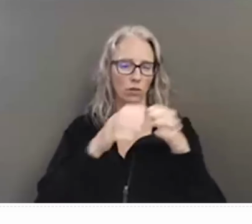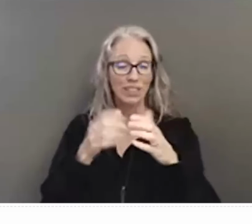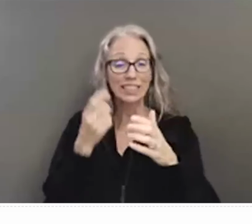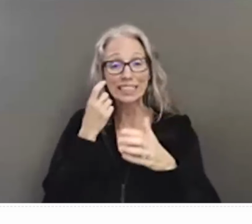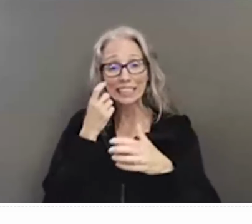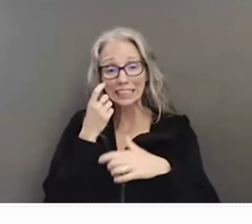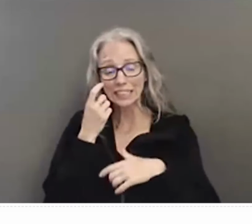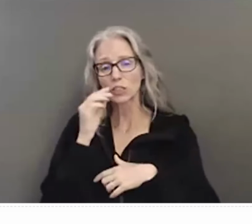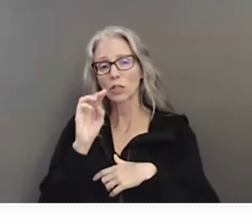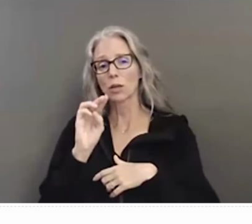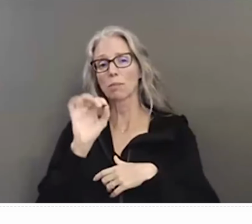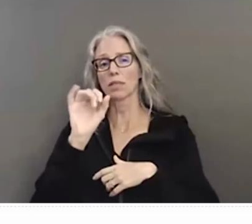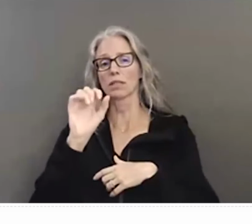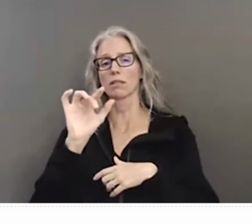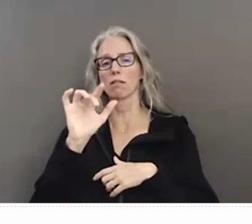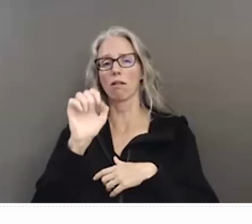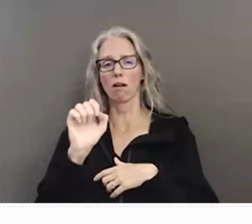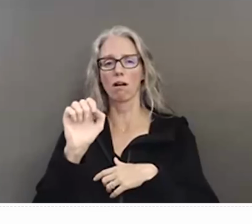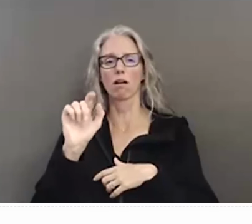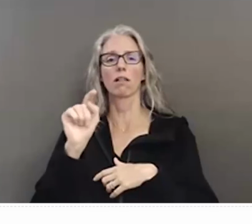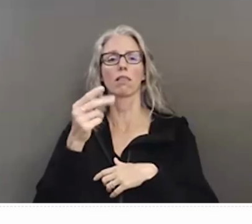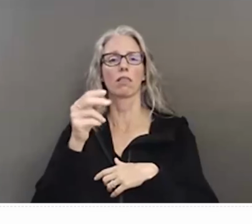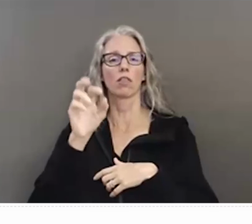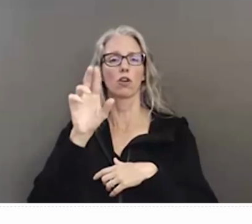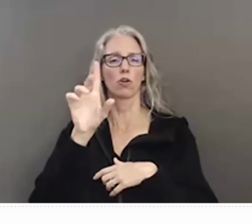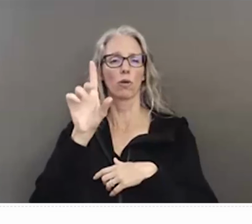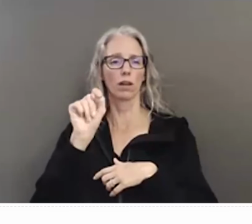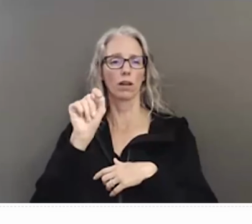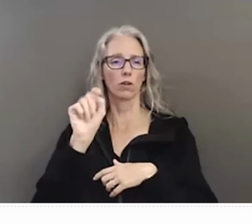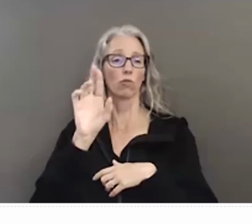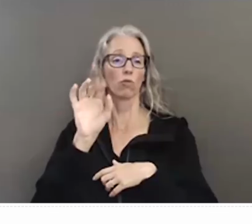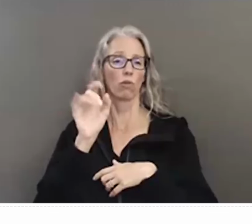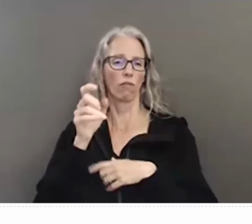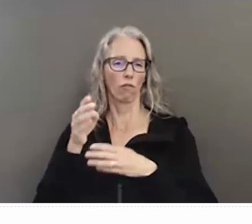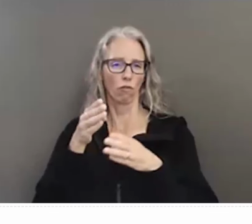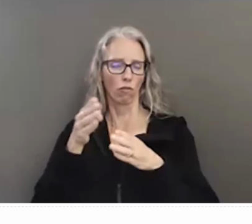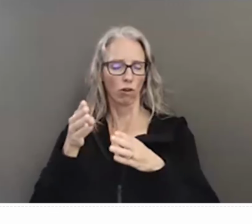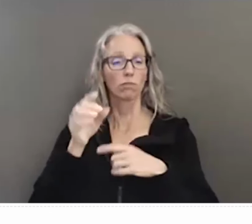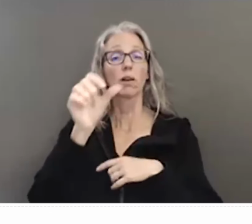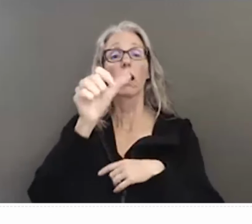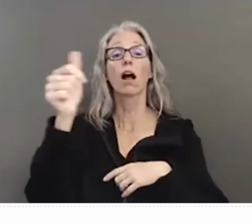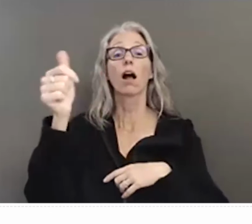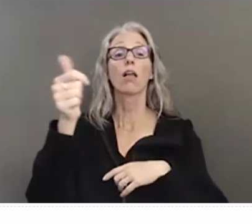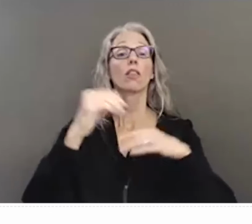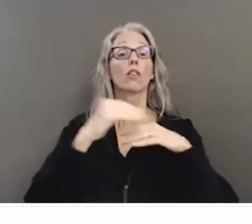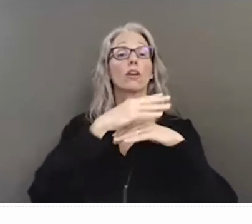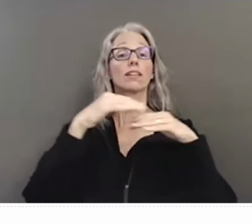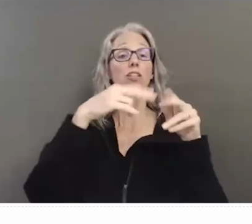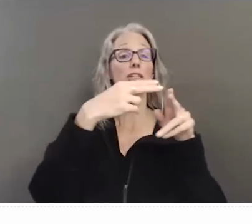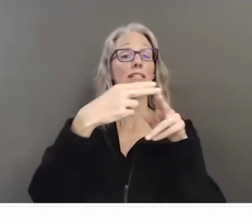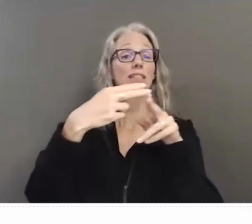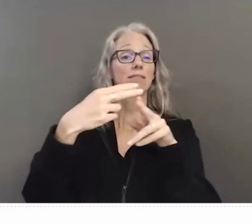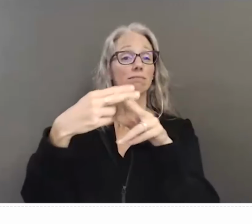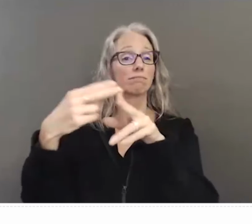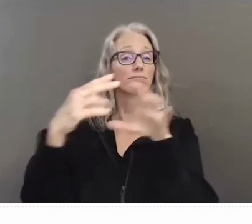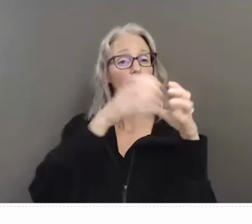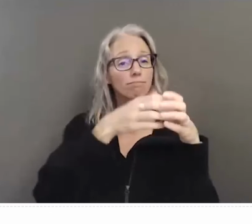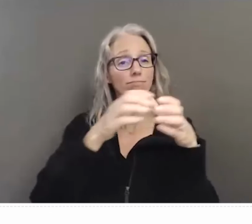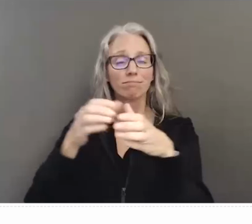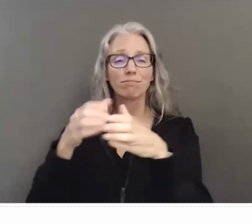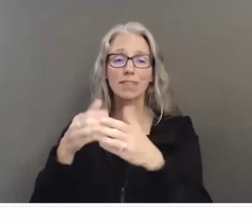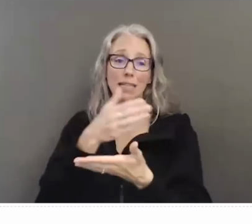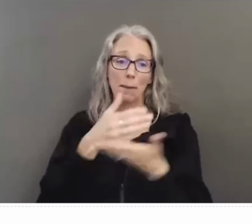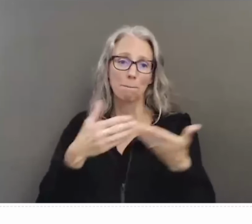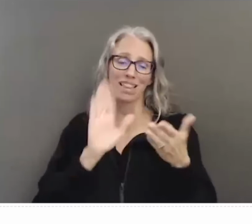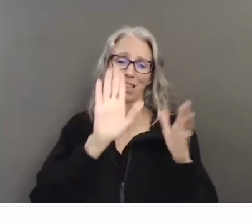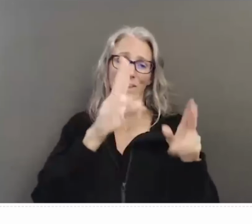of the Credit River, as well as many other Indigenous nations, some of whose names are no longer remembered. But by saying